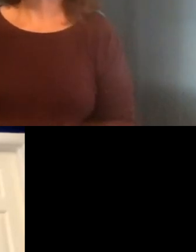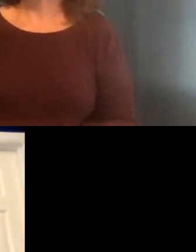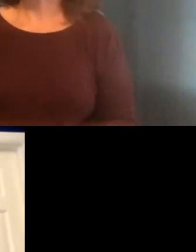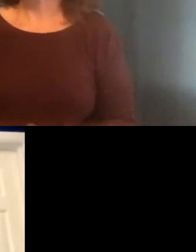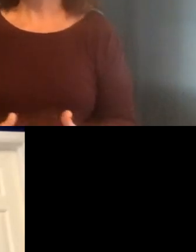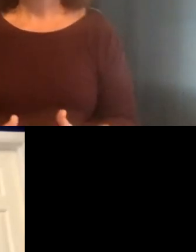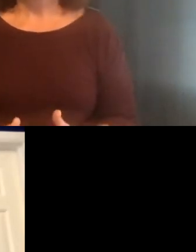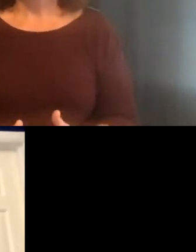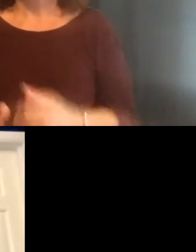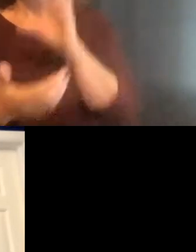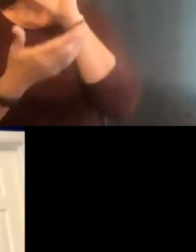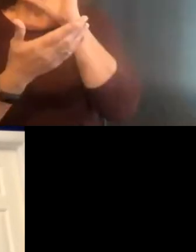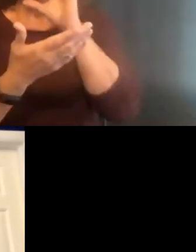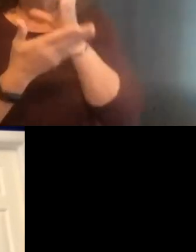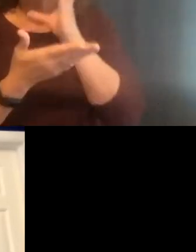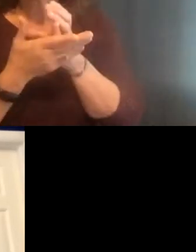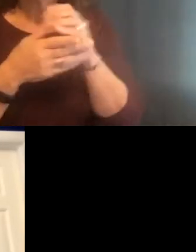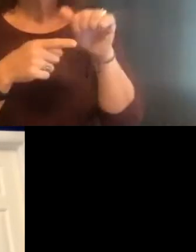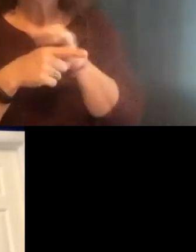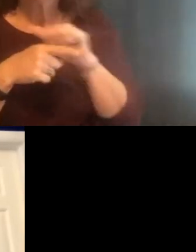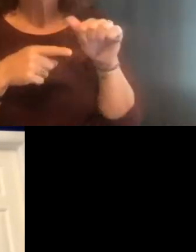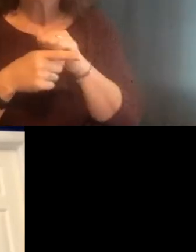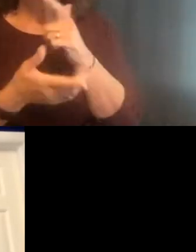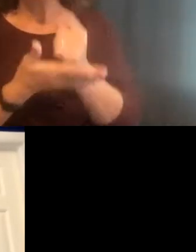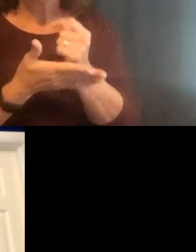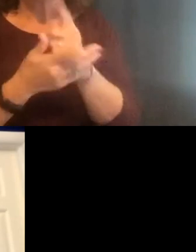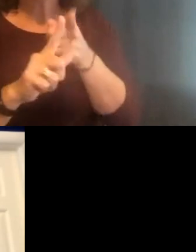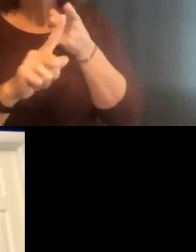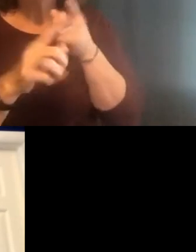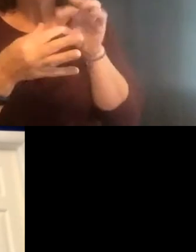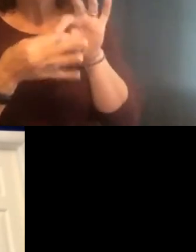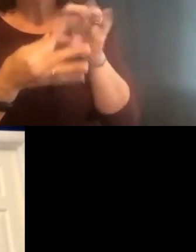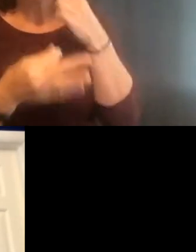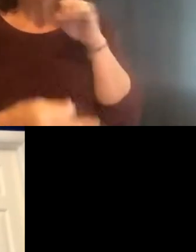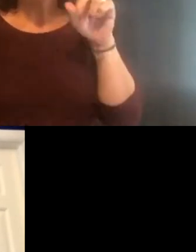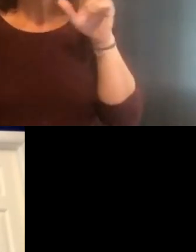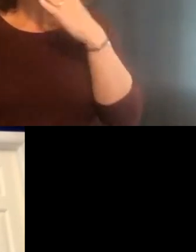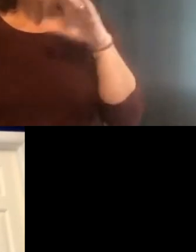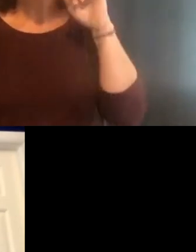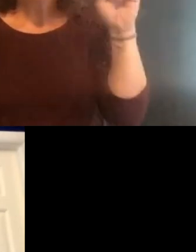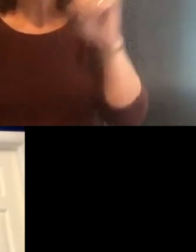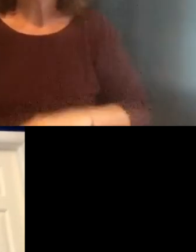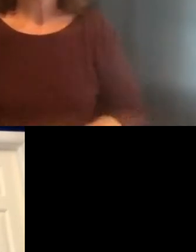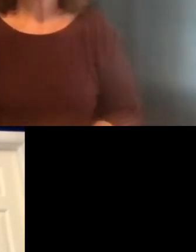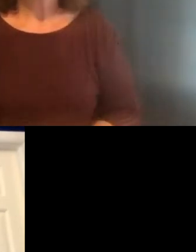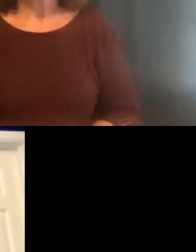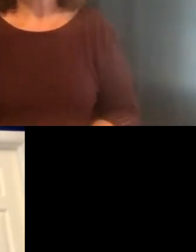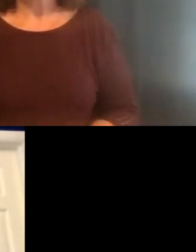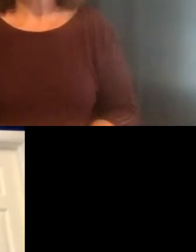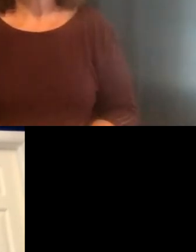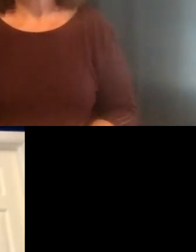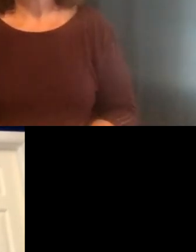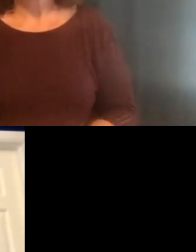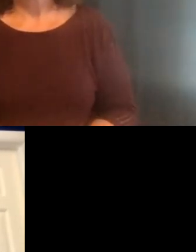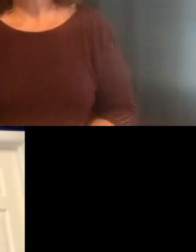Well, imagery rehearsal therapy is specifically for nightmares, but often people have, they